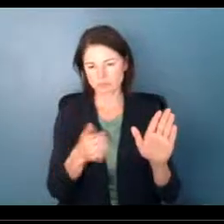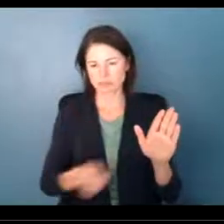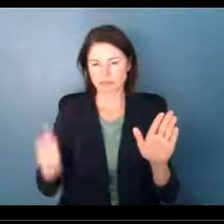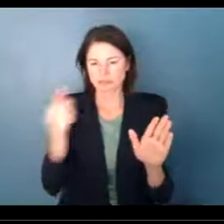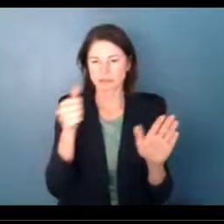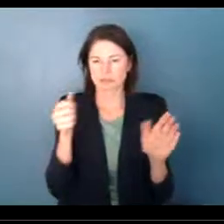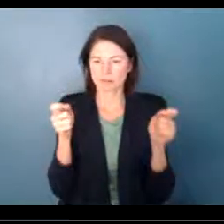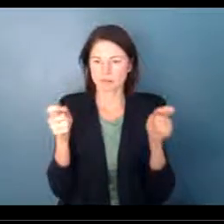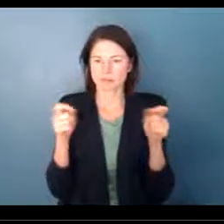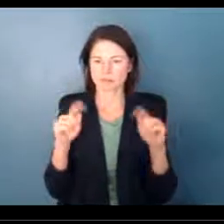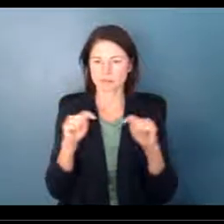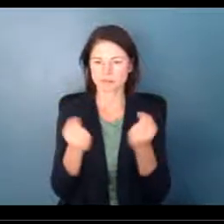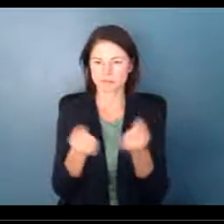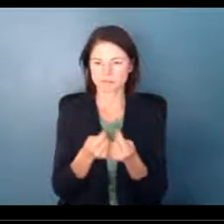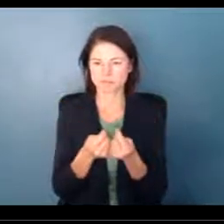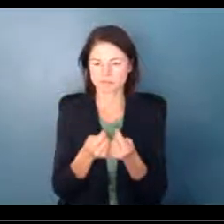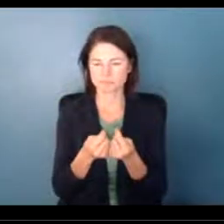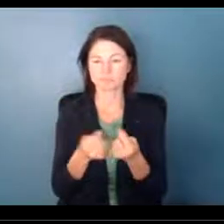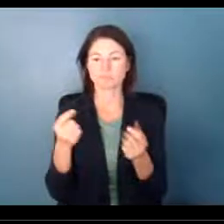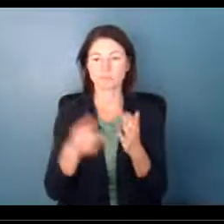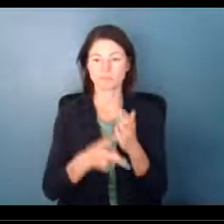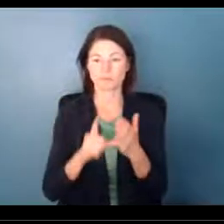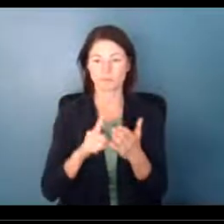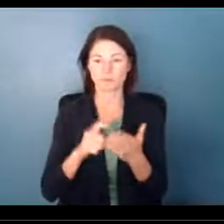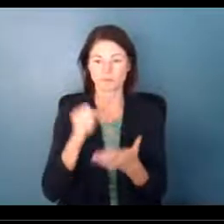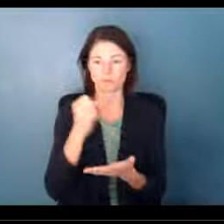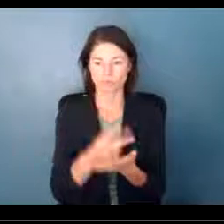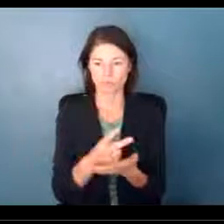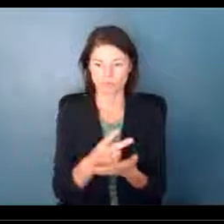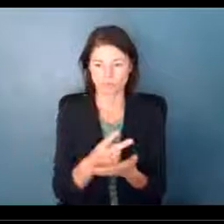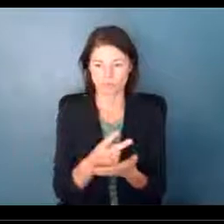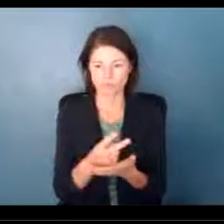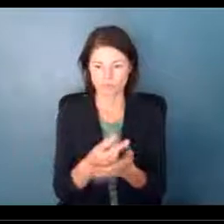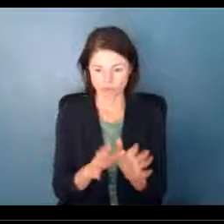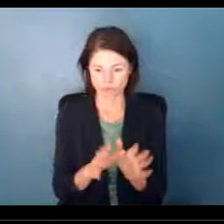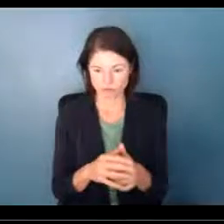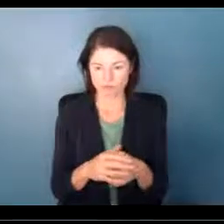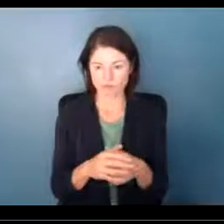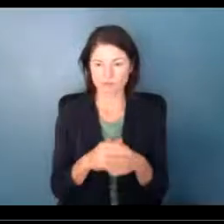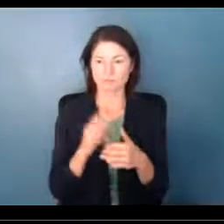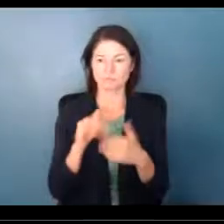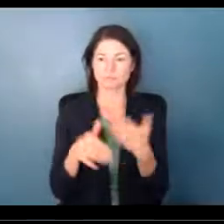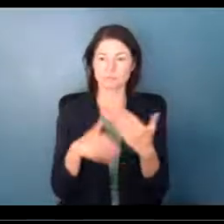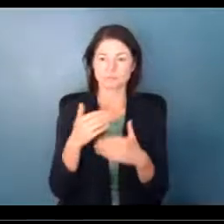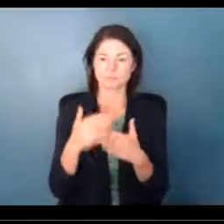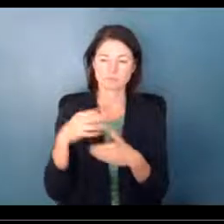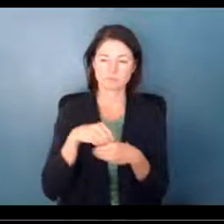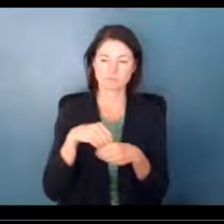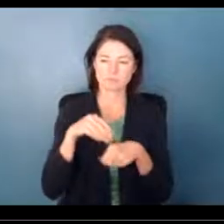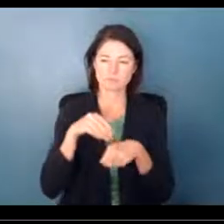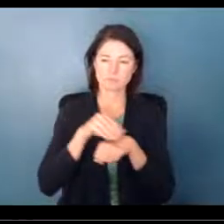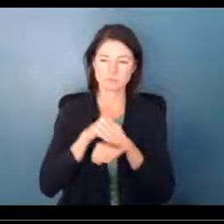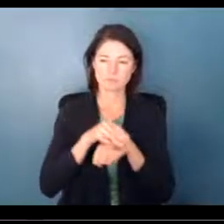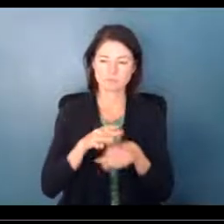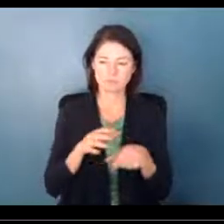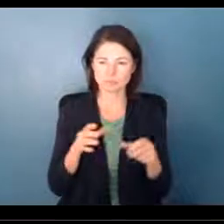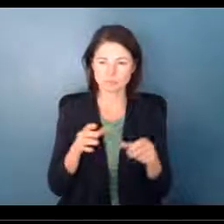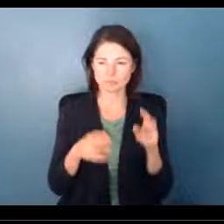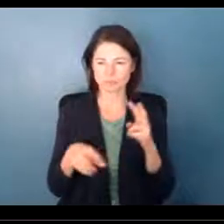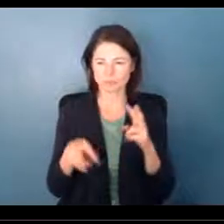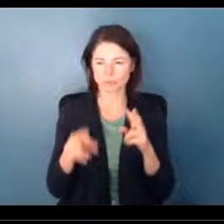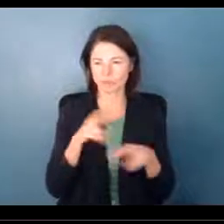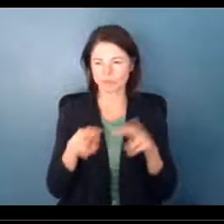management for review and approval. Then the process also involves CalSTA's review and concurrence as well. Once